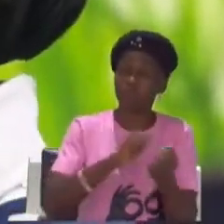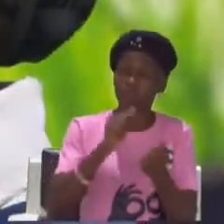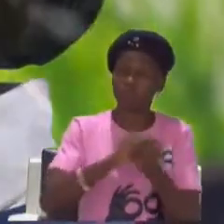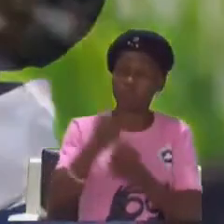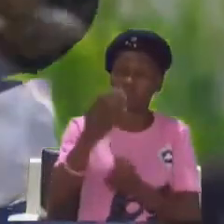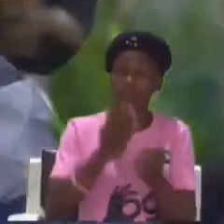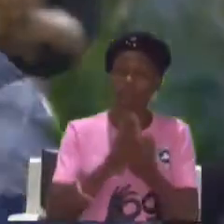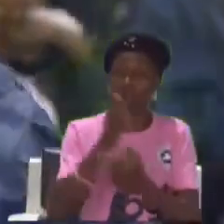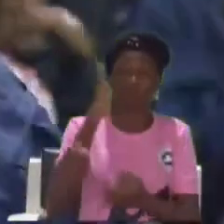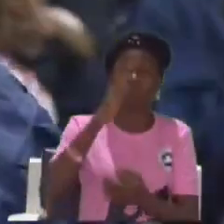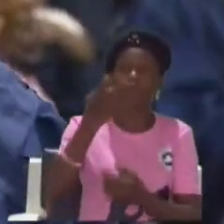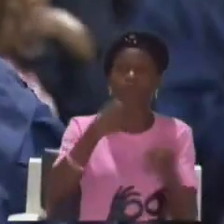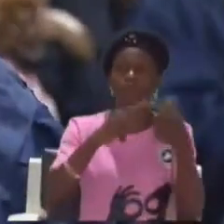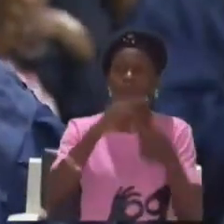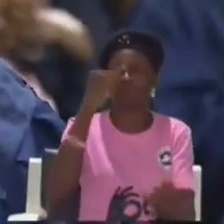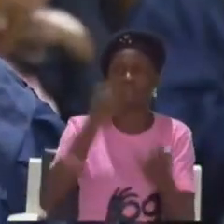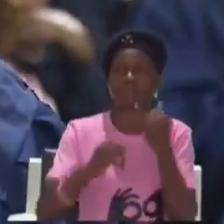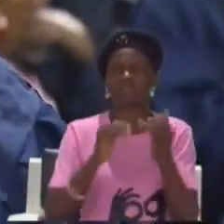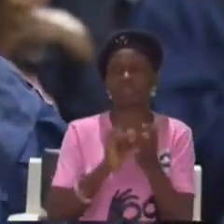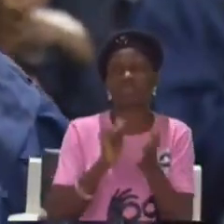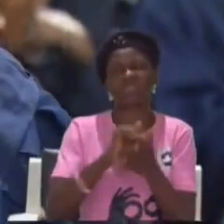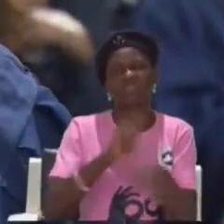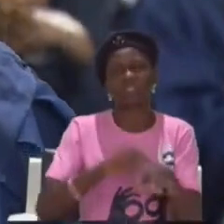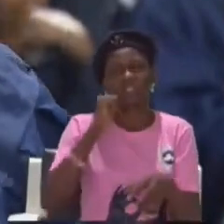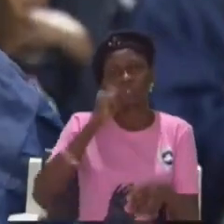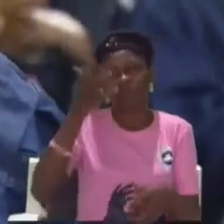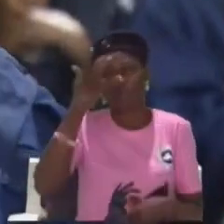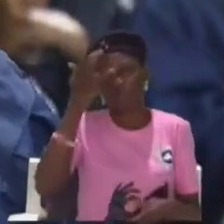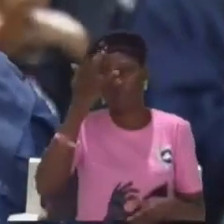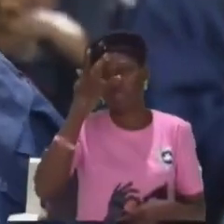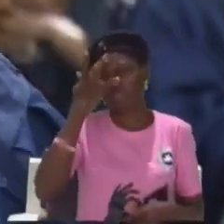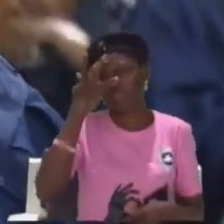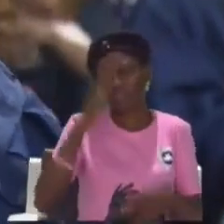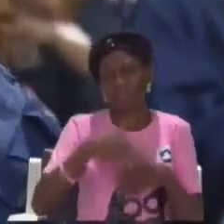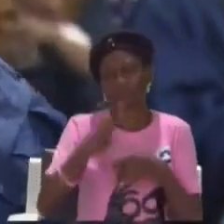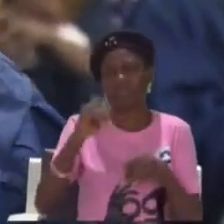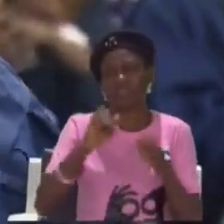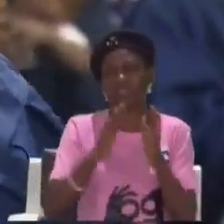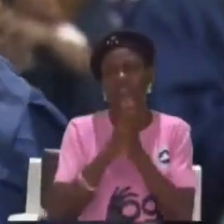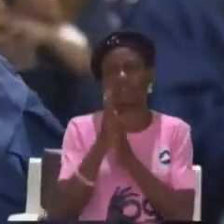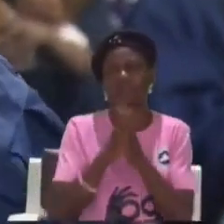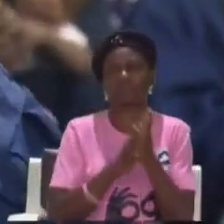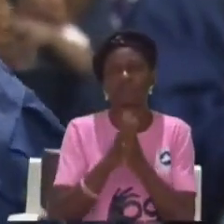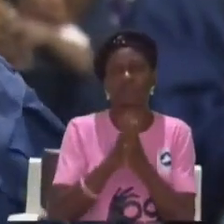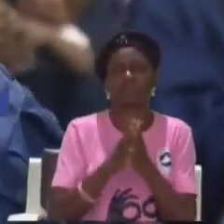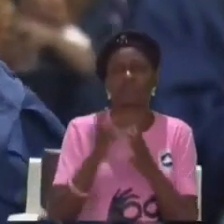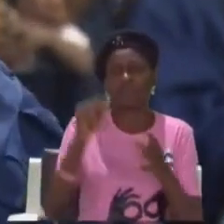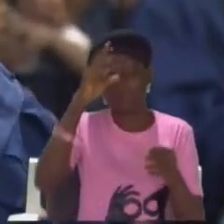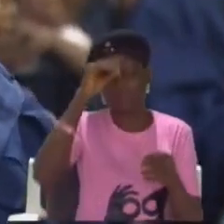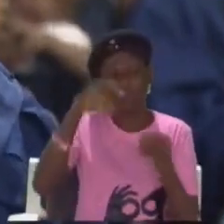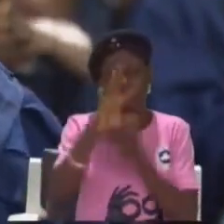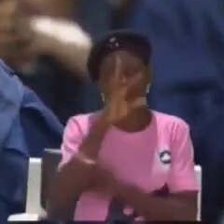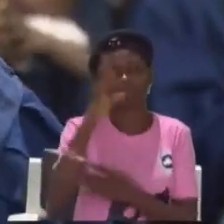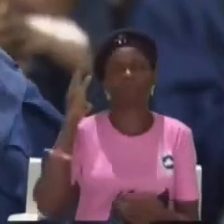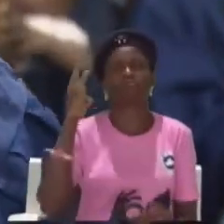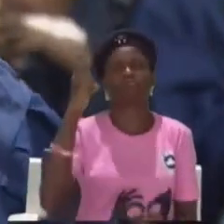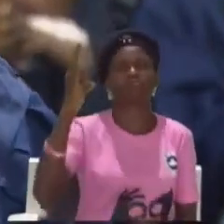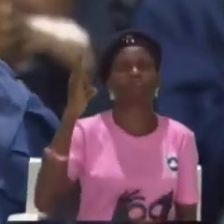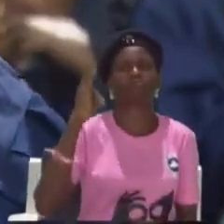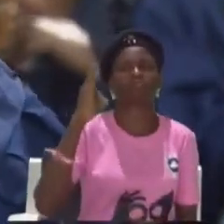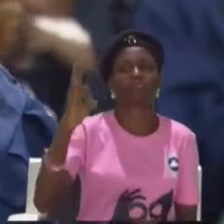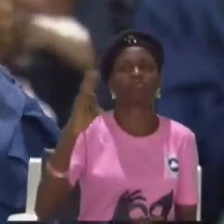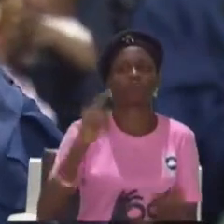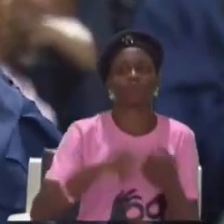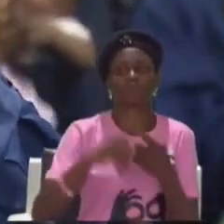end. And I wasn't feeling fine. After we prayed, the man of God minister to